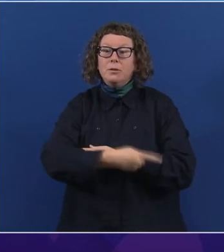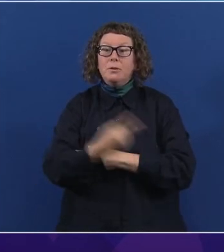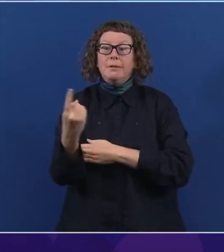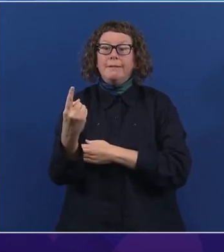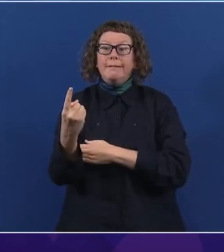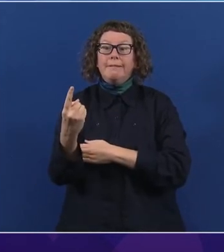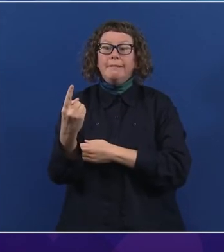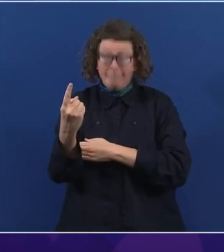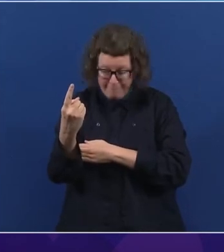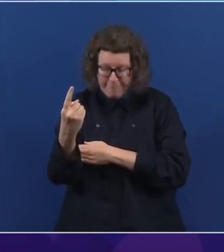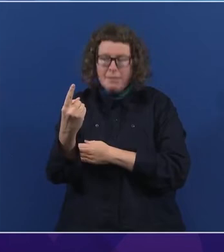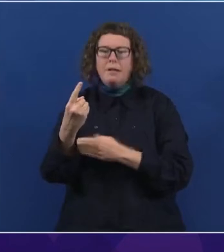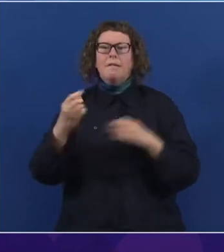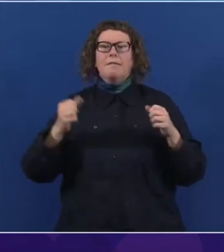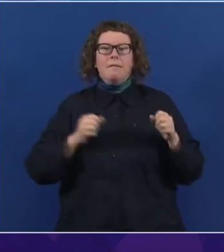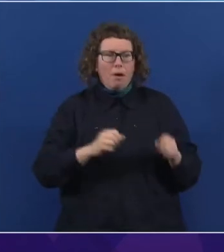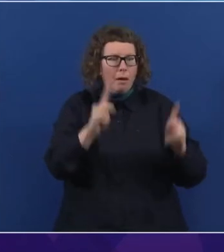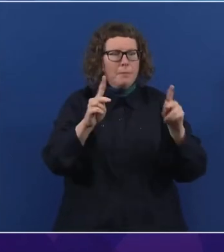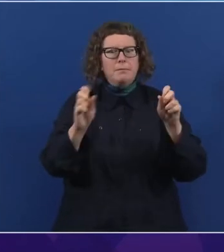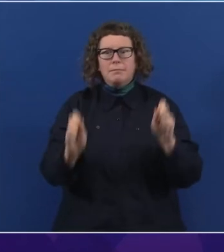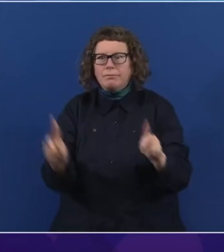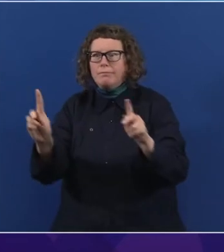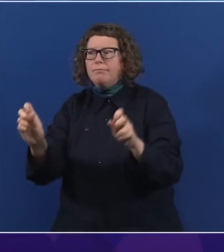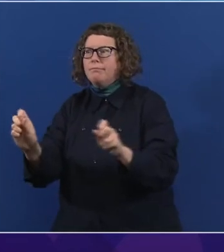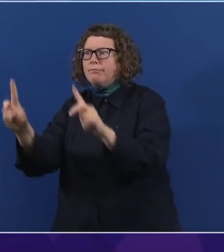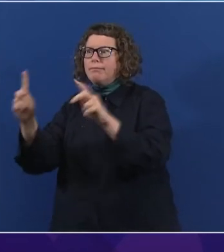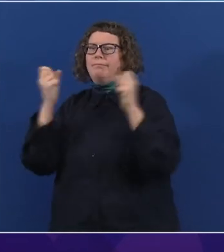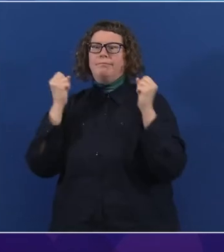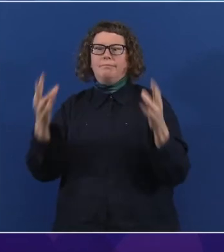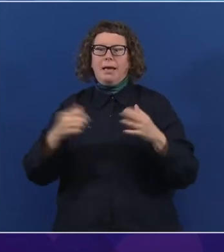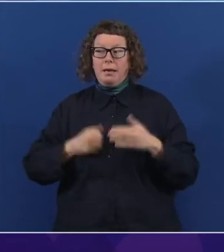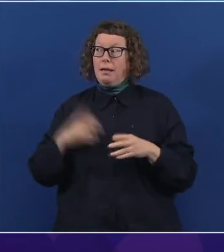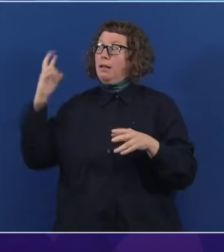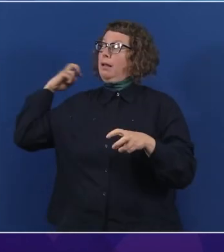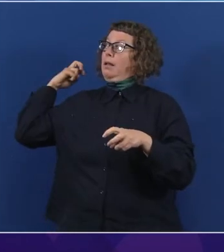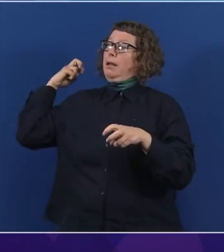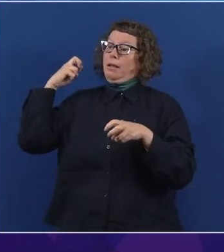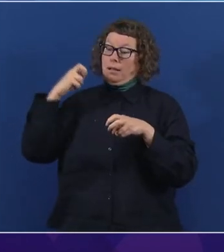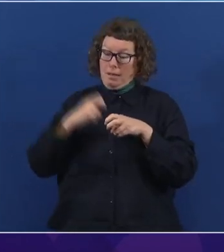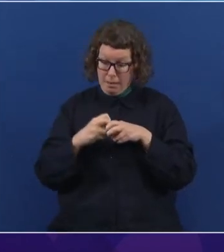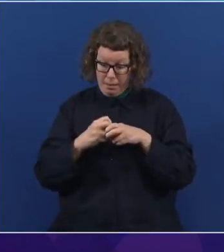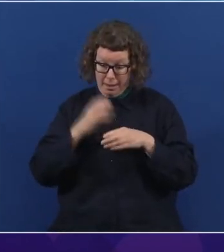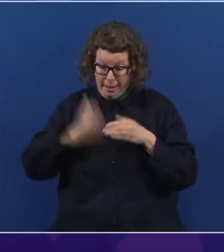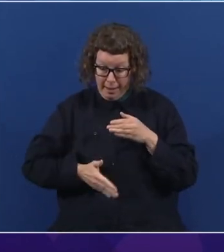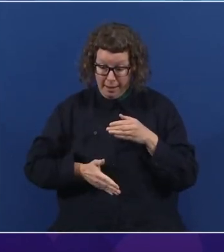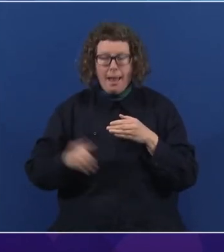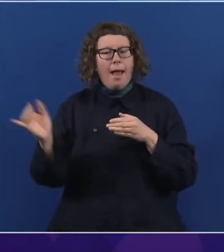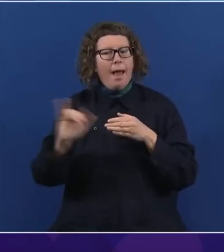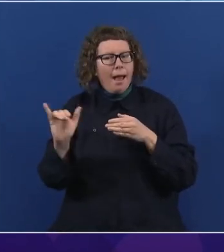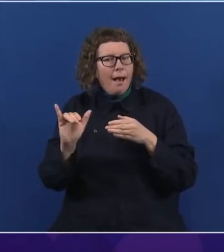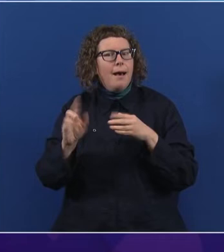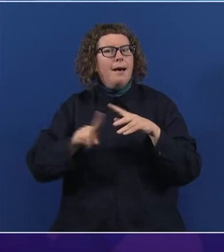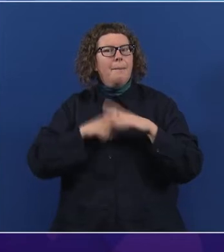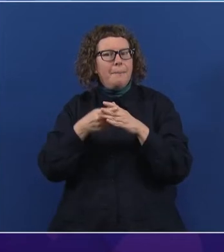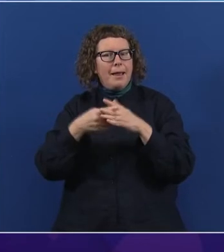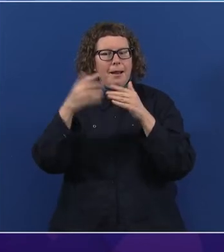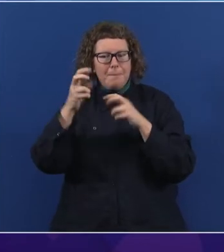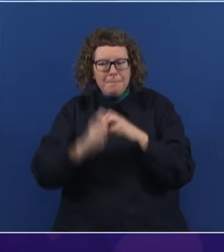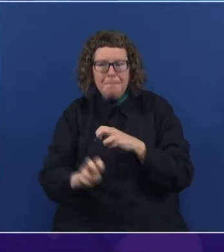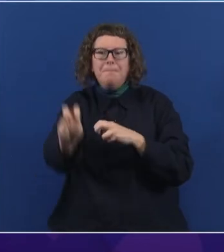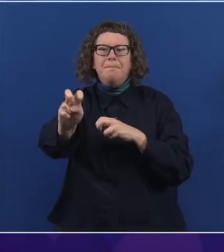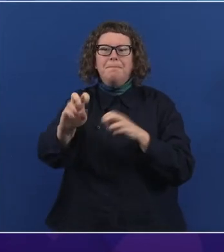Today is full of opportunity. It's both the end of a journey and the beginning of a new